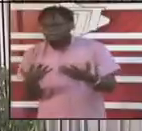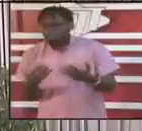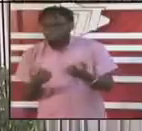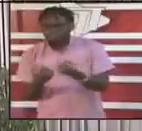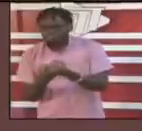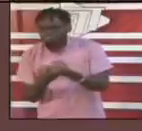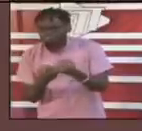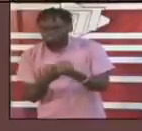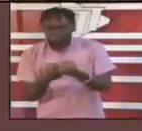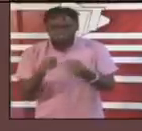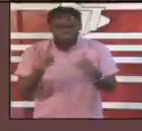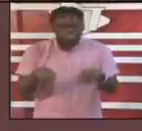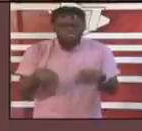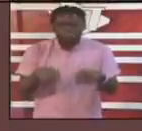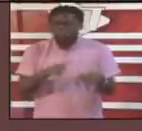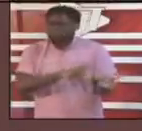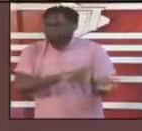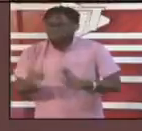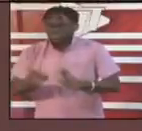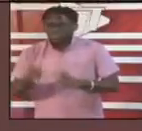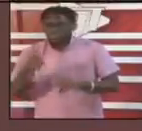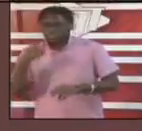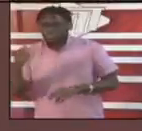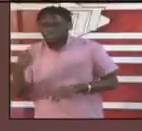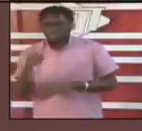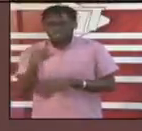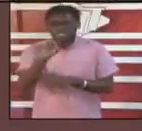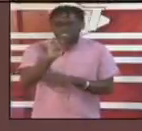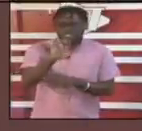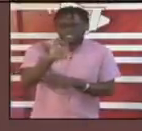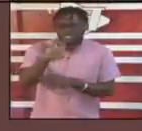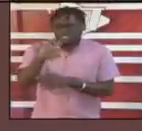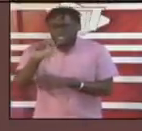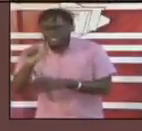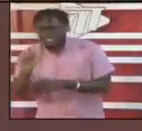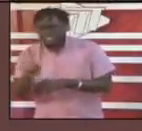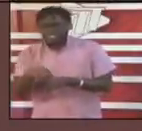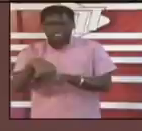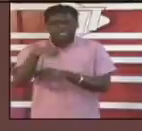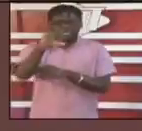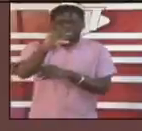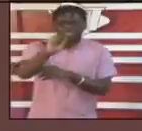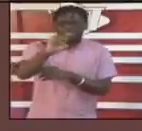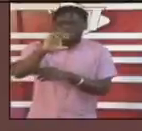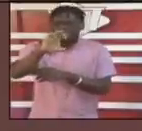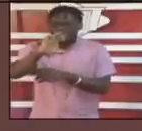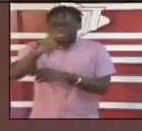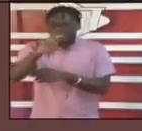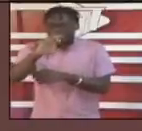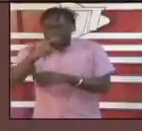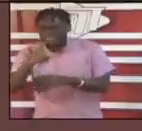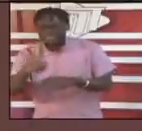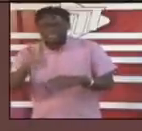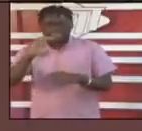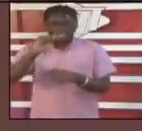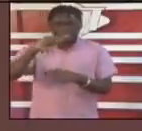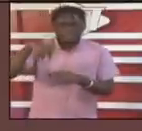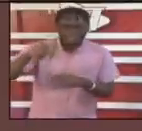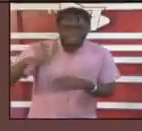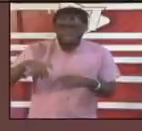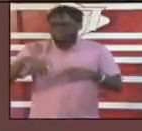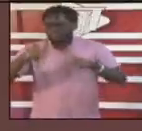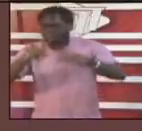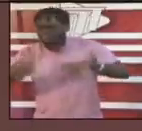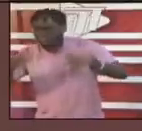examinations. Thank you, Minister Cox. Minister Cox, Minister Dial Singh, CMO Dr.